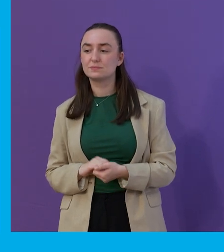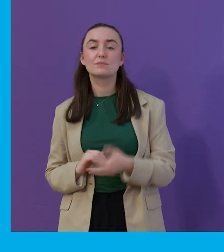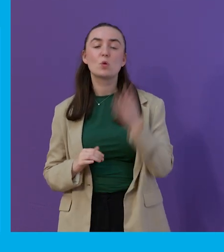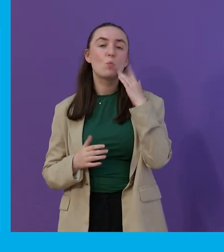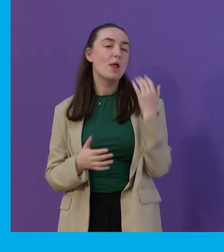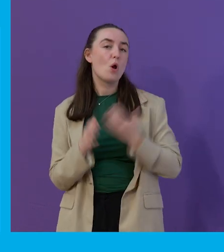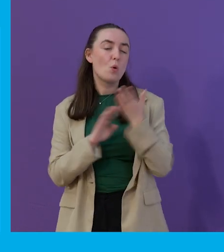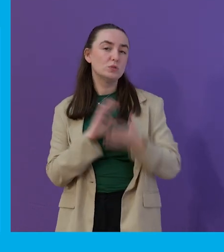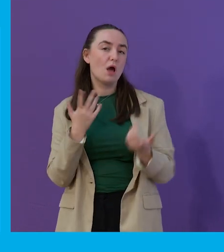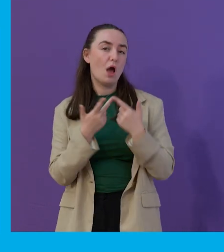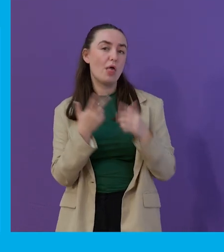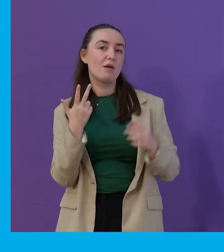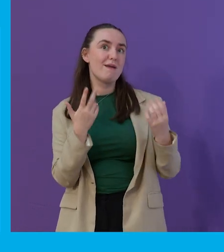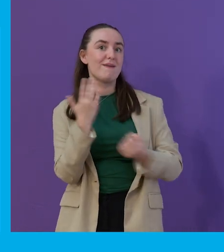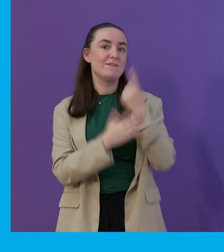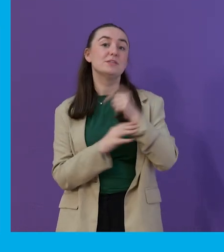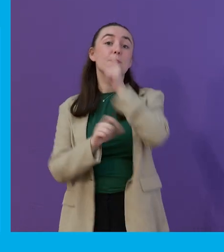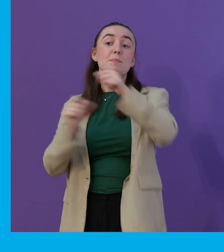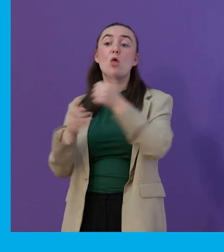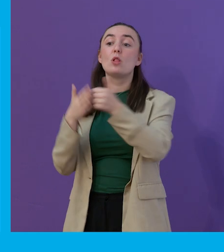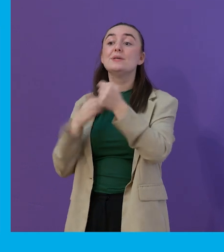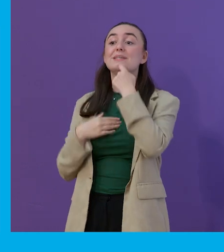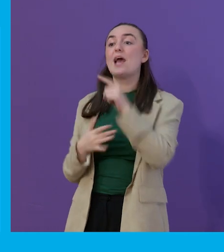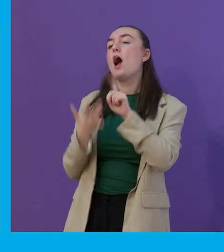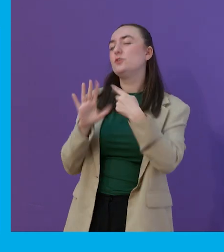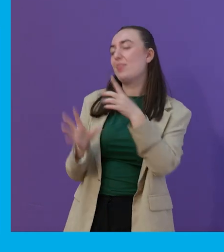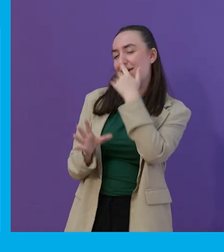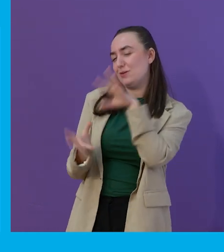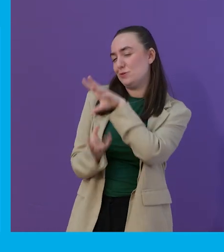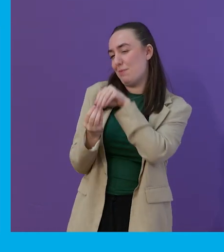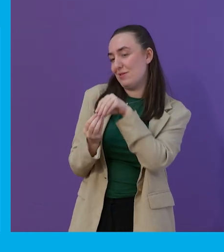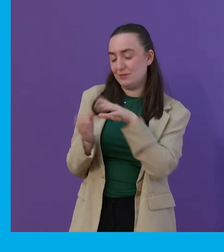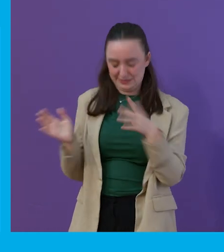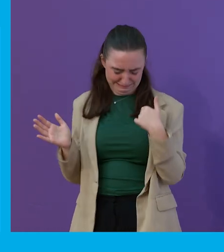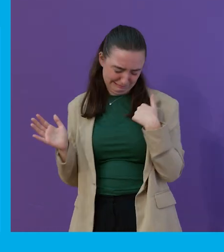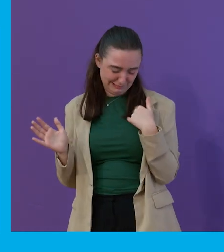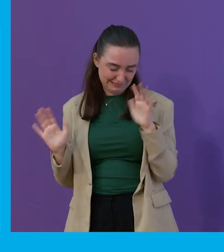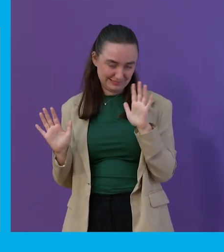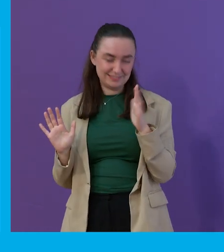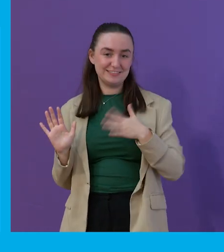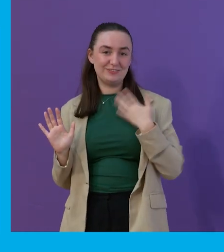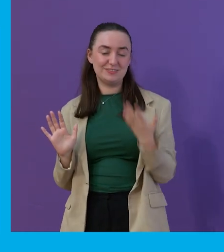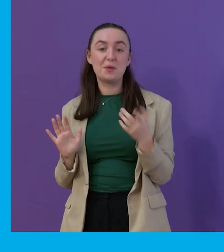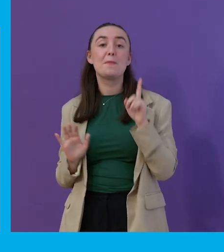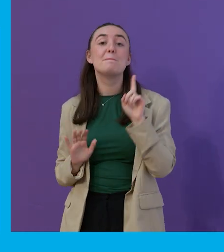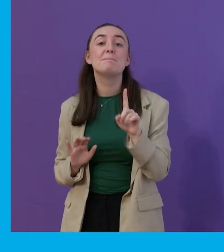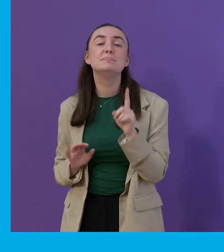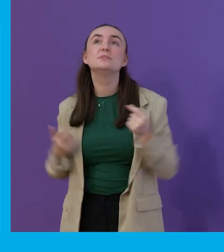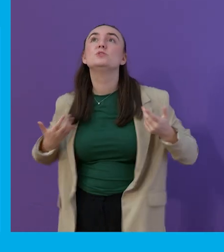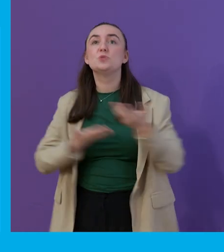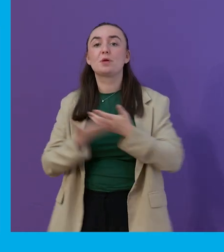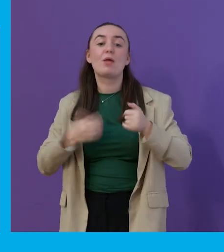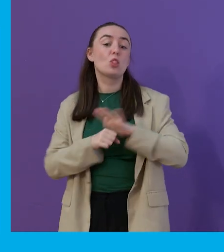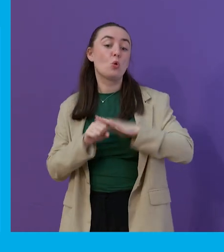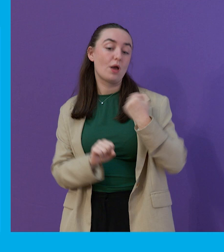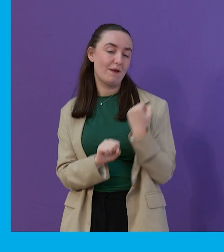this thing that says, Jonathan, to summarise, and I duck it then, and I'll duck it now. But three very quick points. talking about local government is